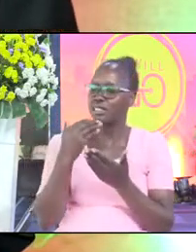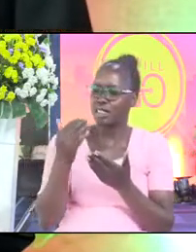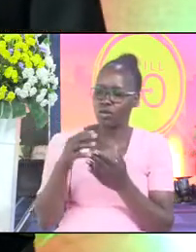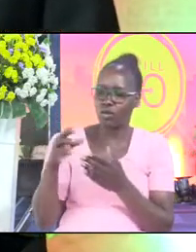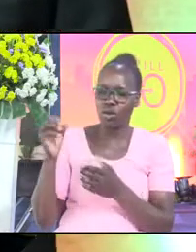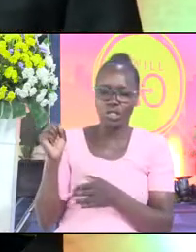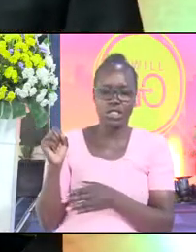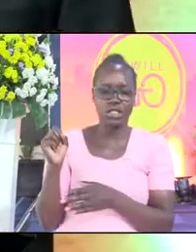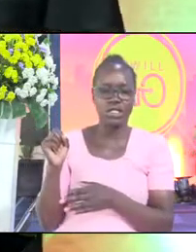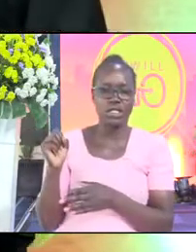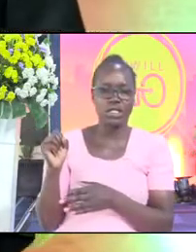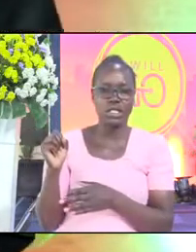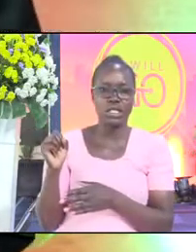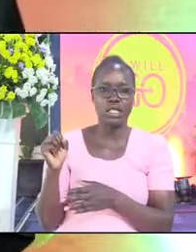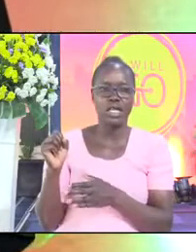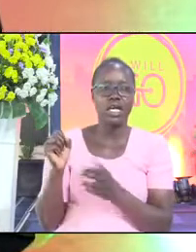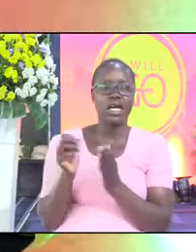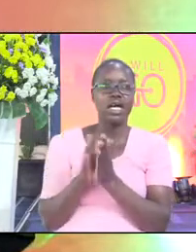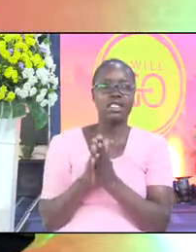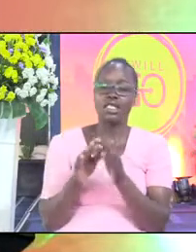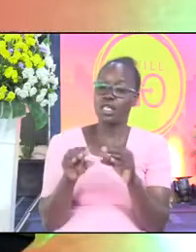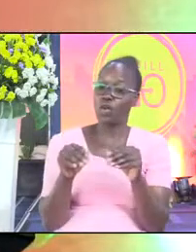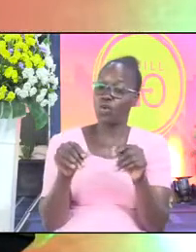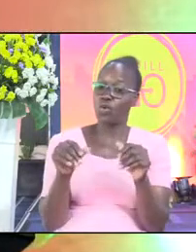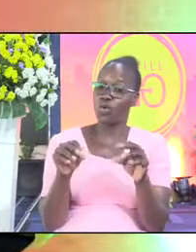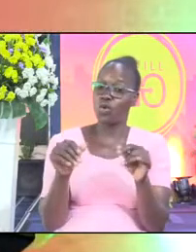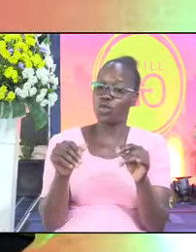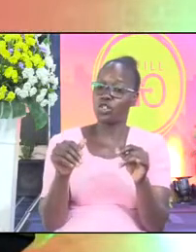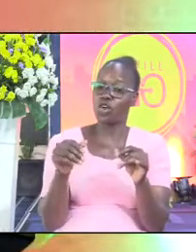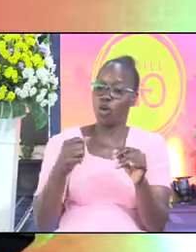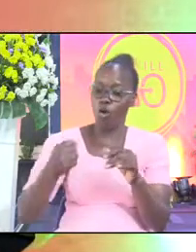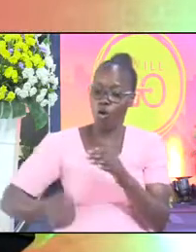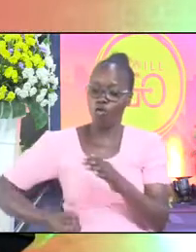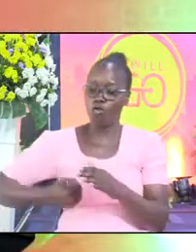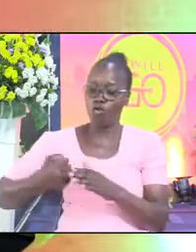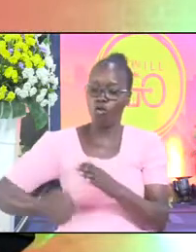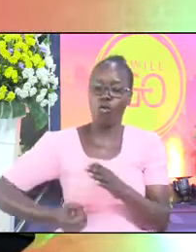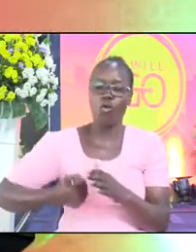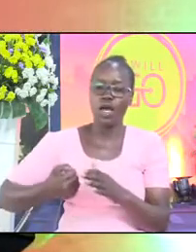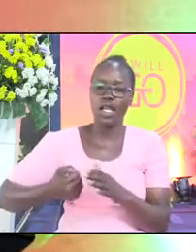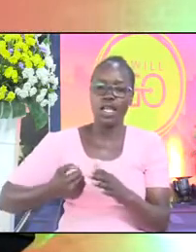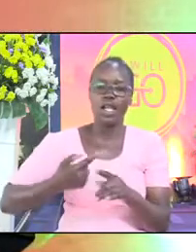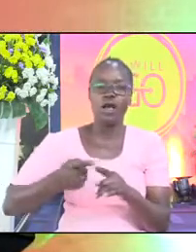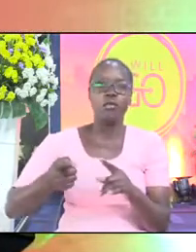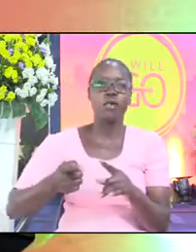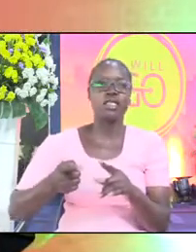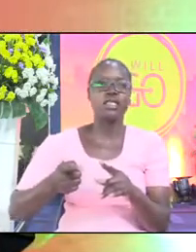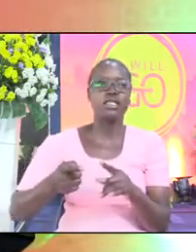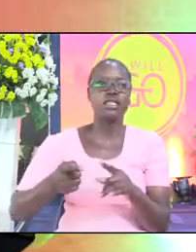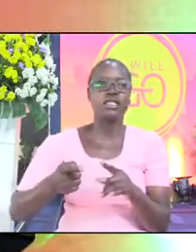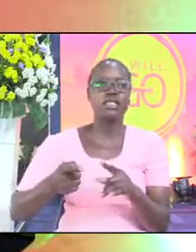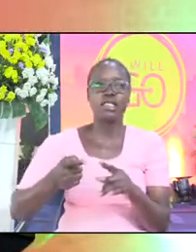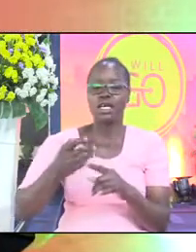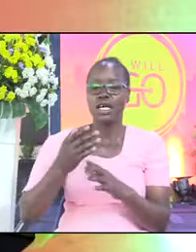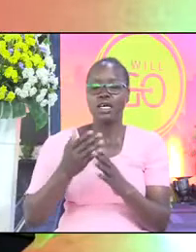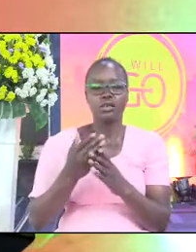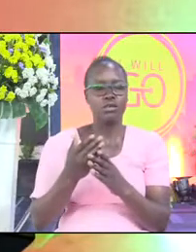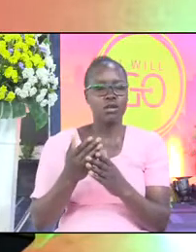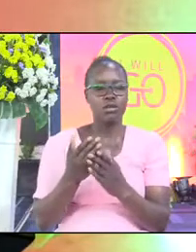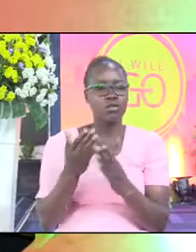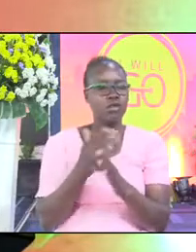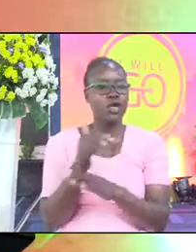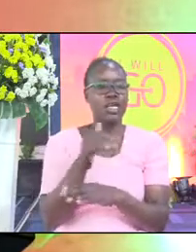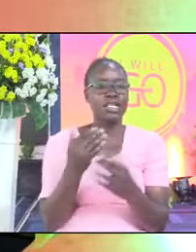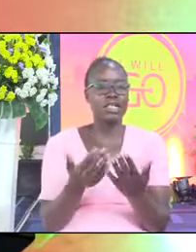because of the quality of its water, but rather because, hear me